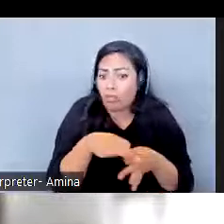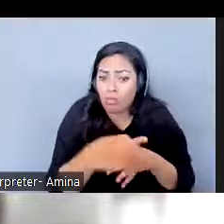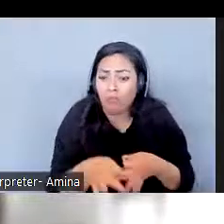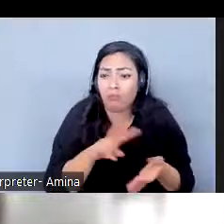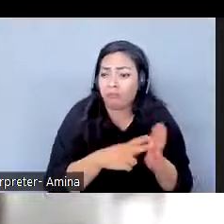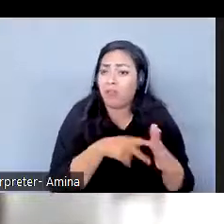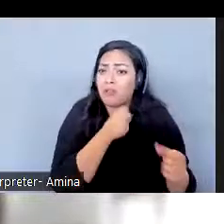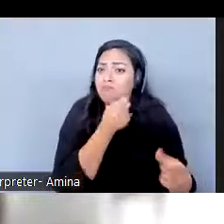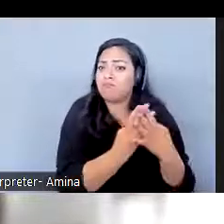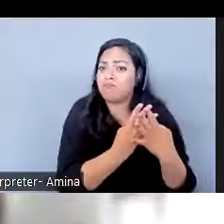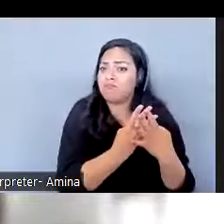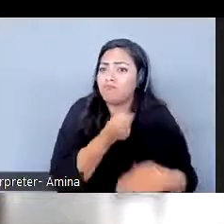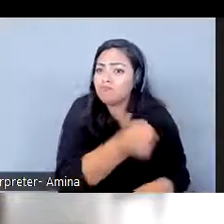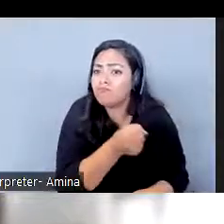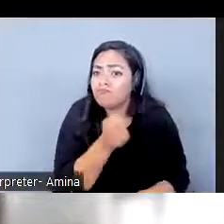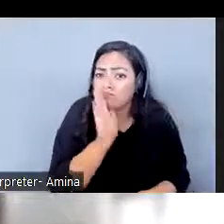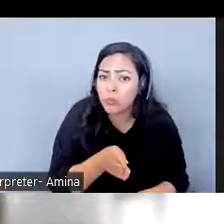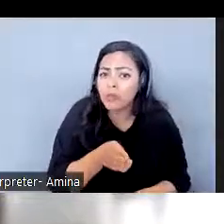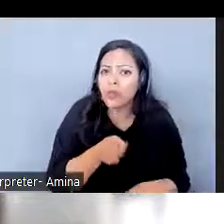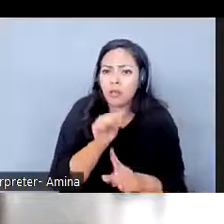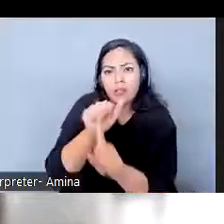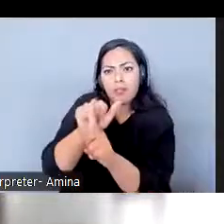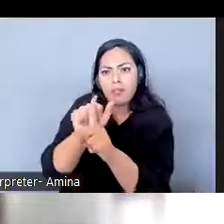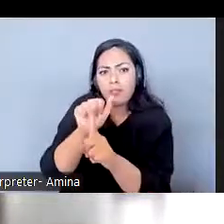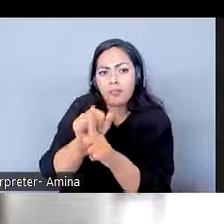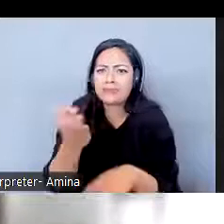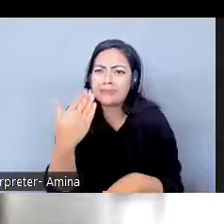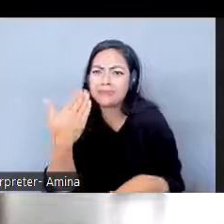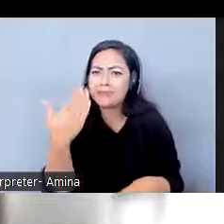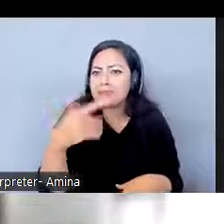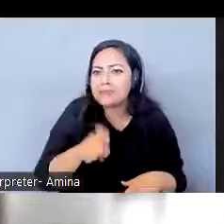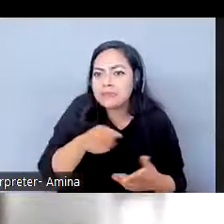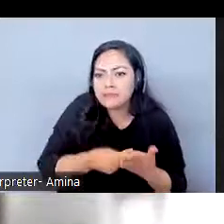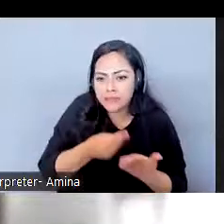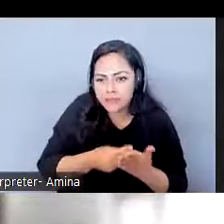lawyer representing your loved ones. They need money.